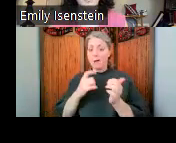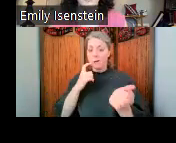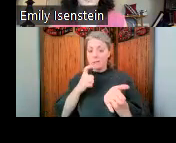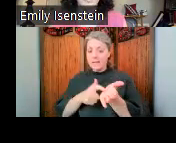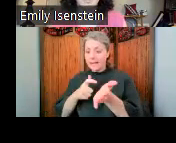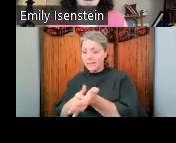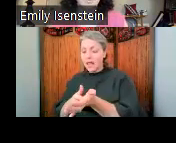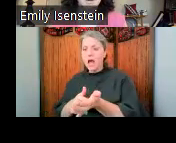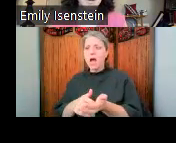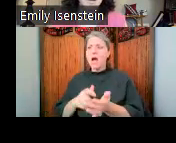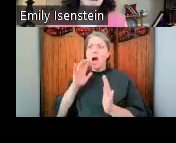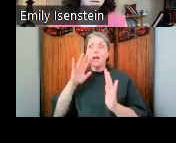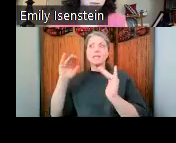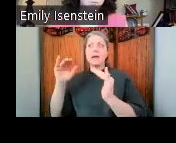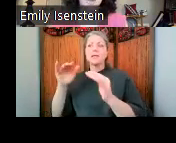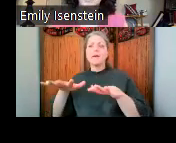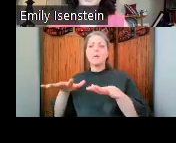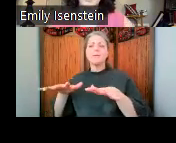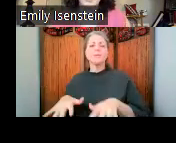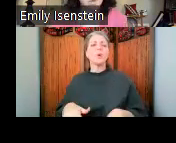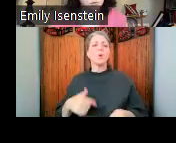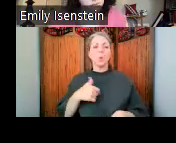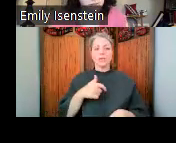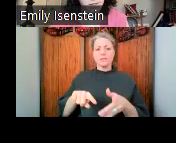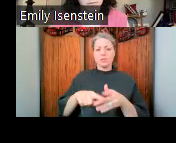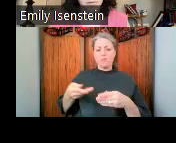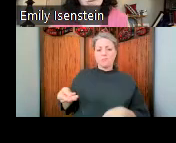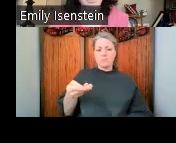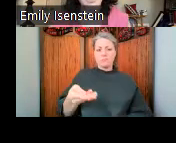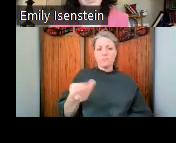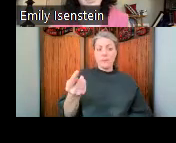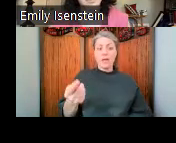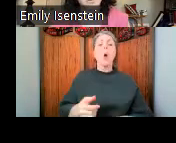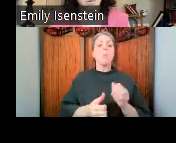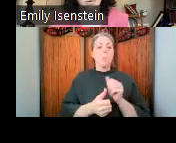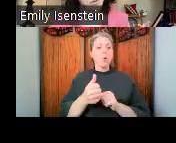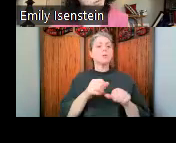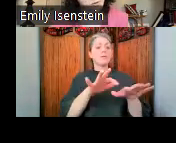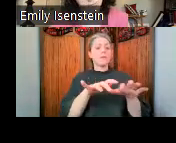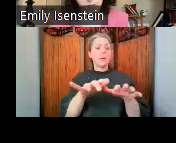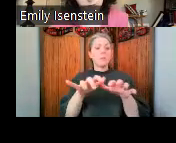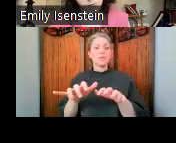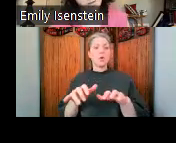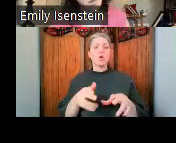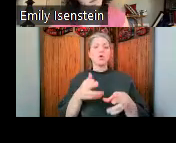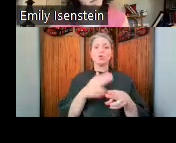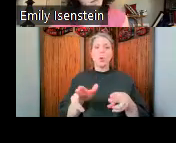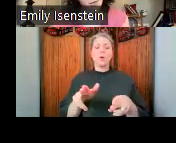vibrations. So we introduced this element where the majority of the vibrations were a short